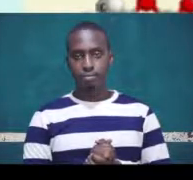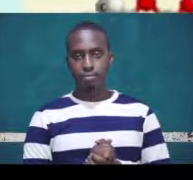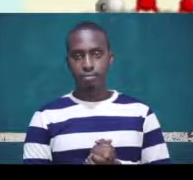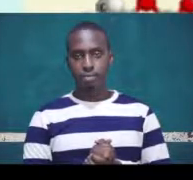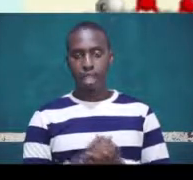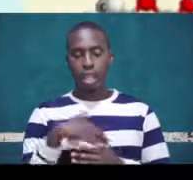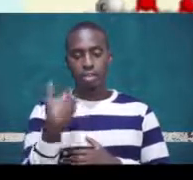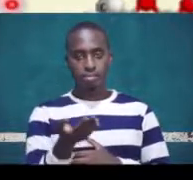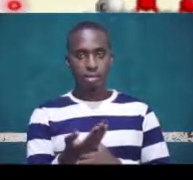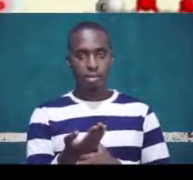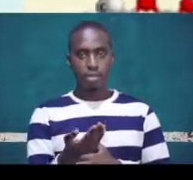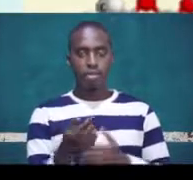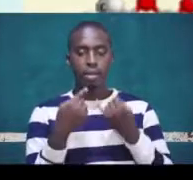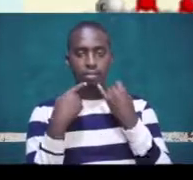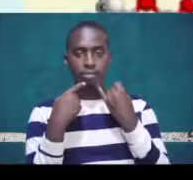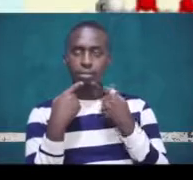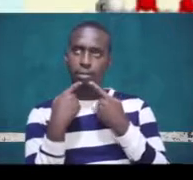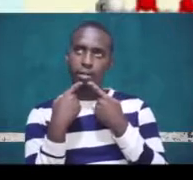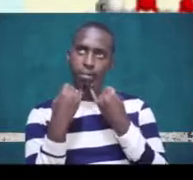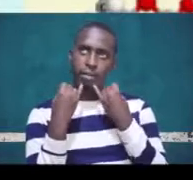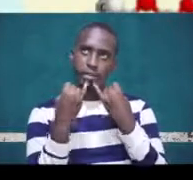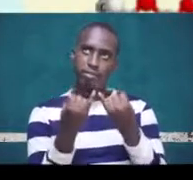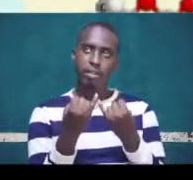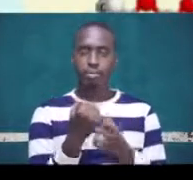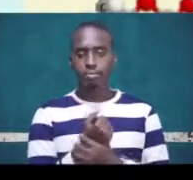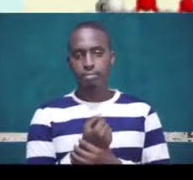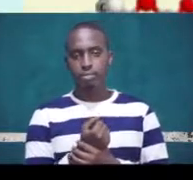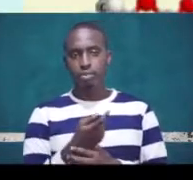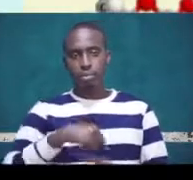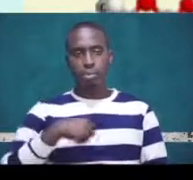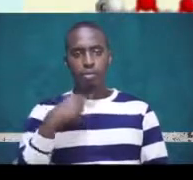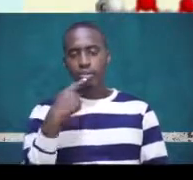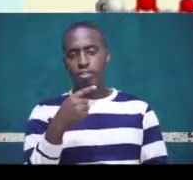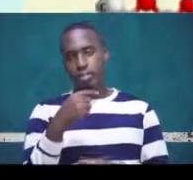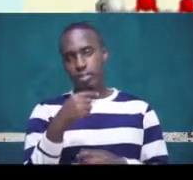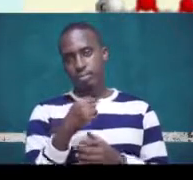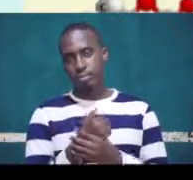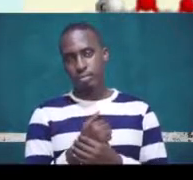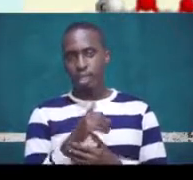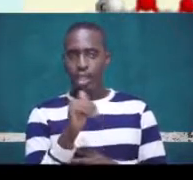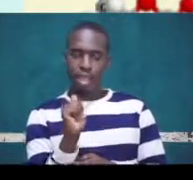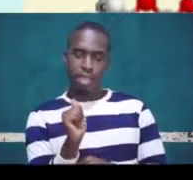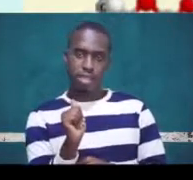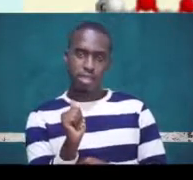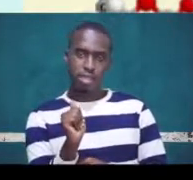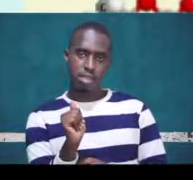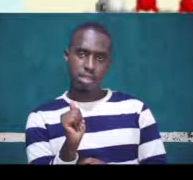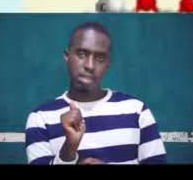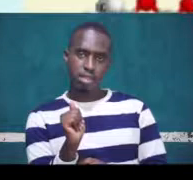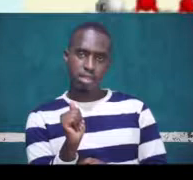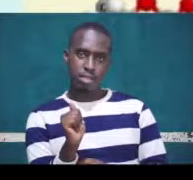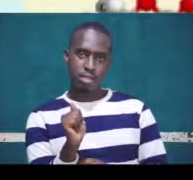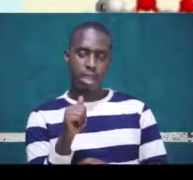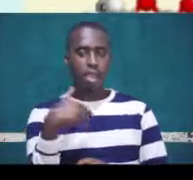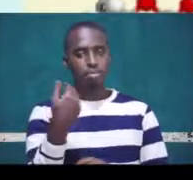And then the bases. We already talked about them. A,